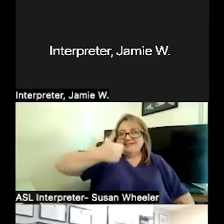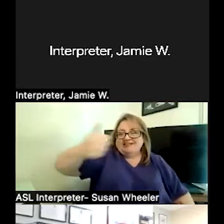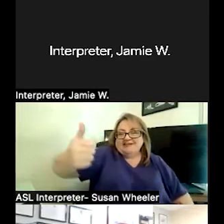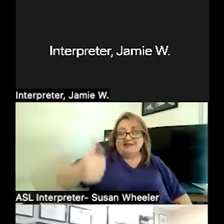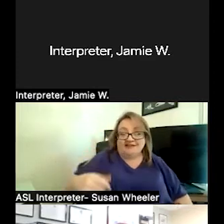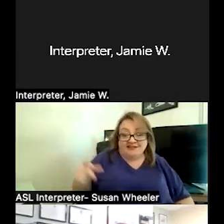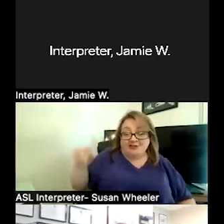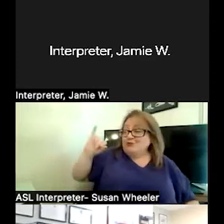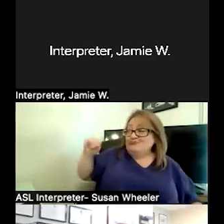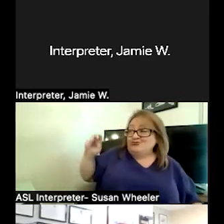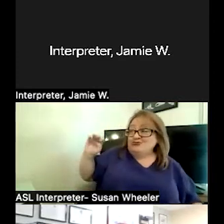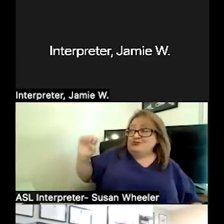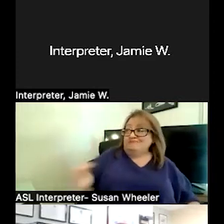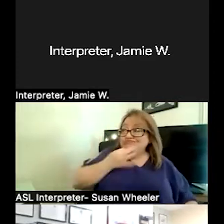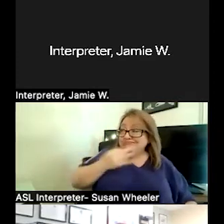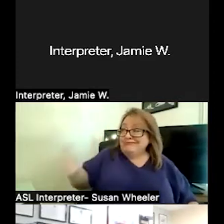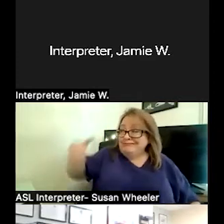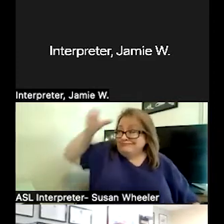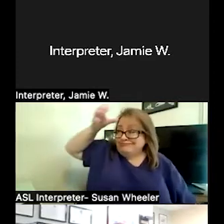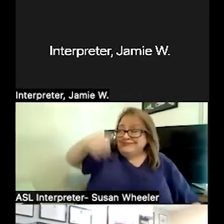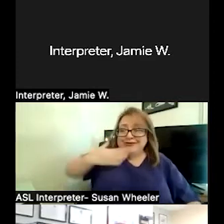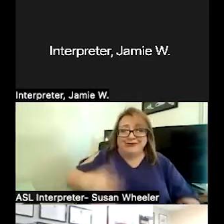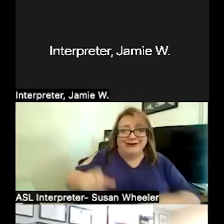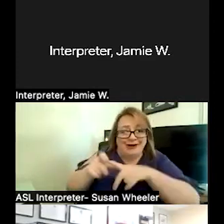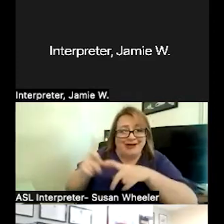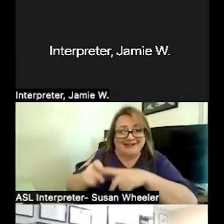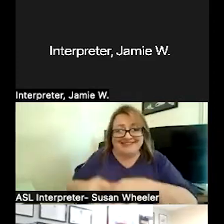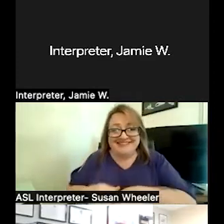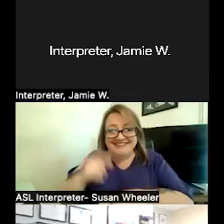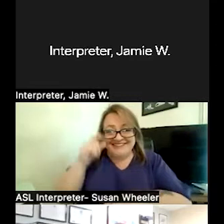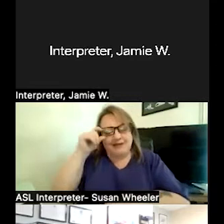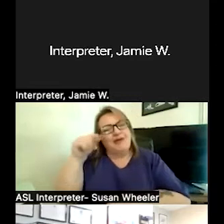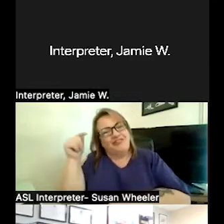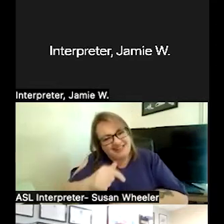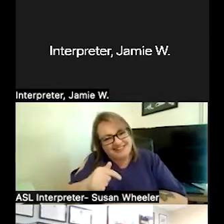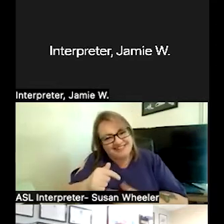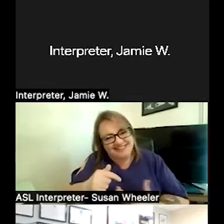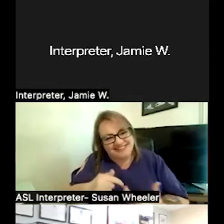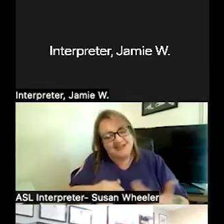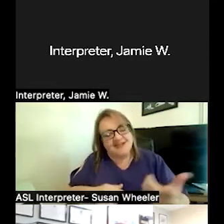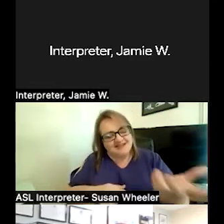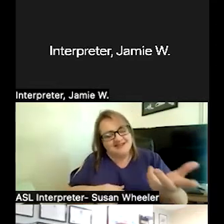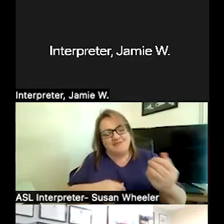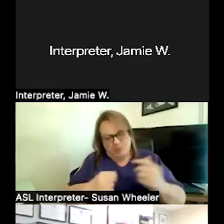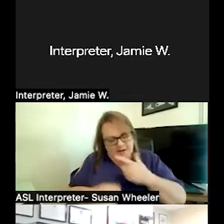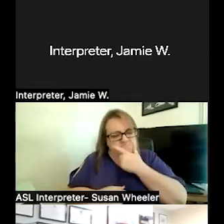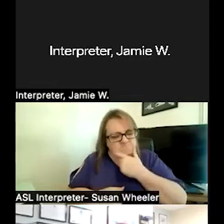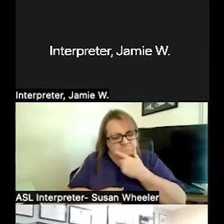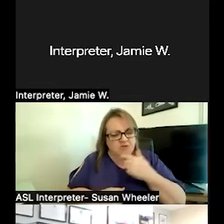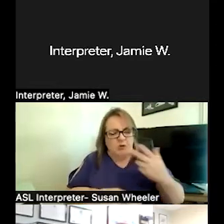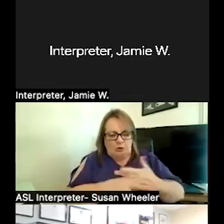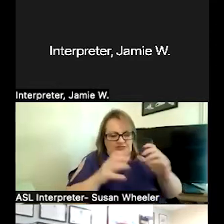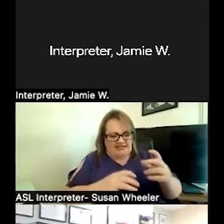is really what we wanted to kind of look at in doing our risk assessment tool. And